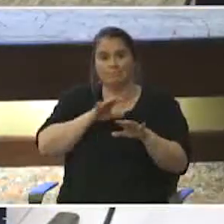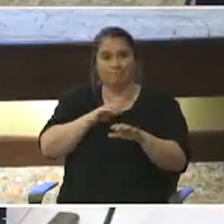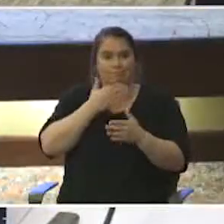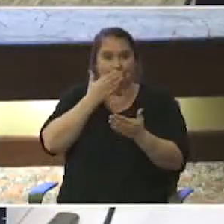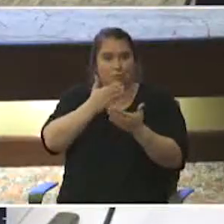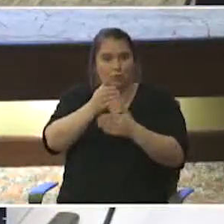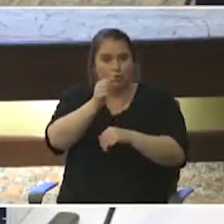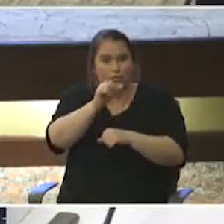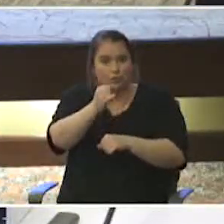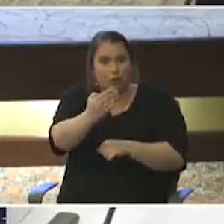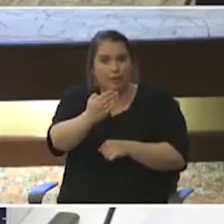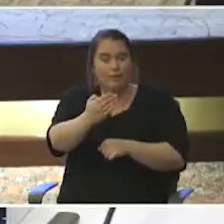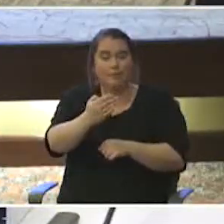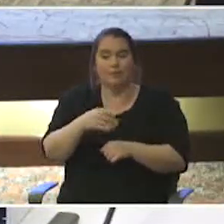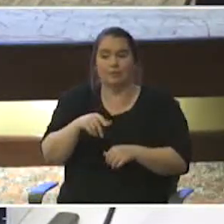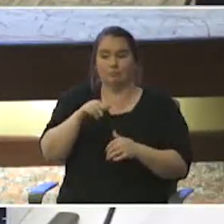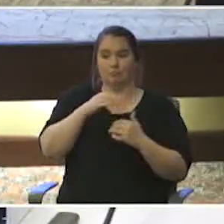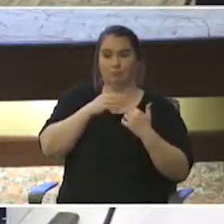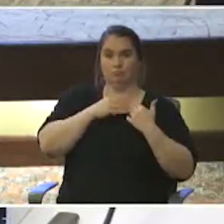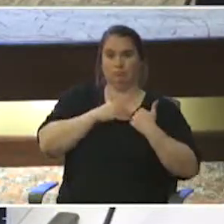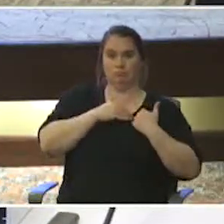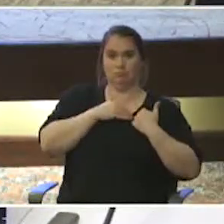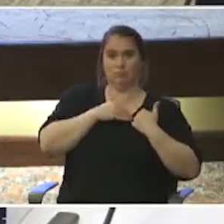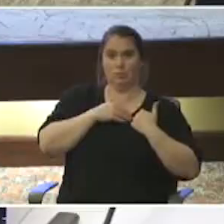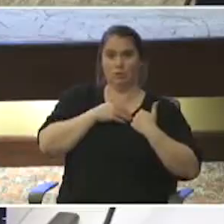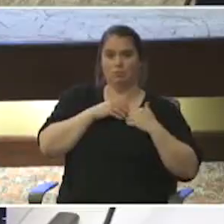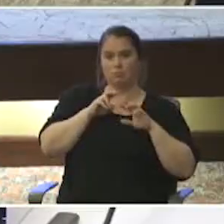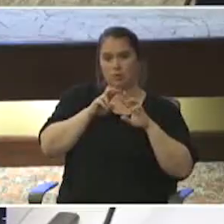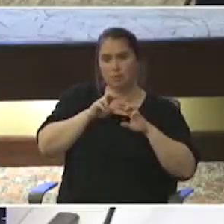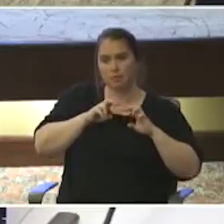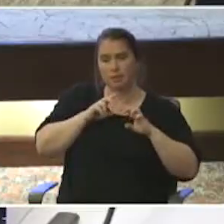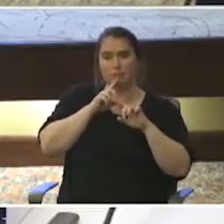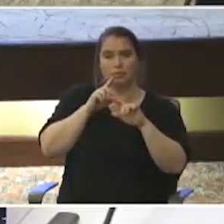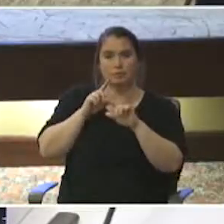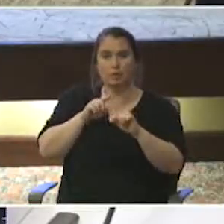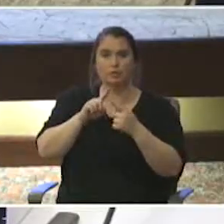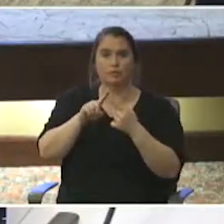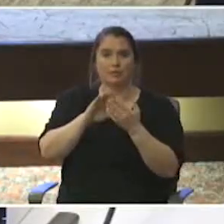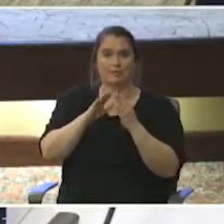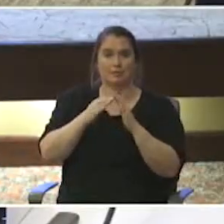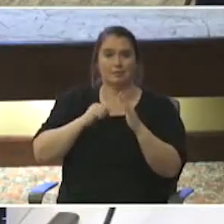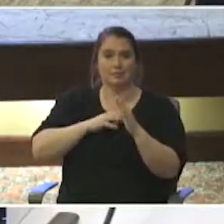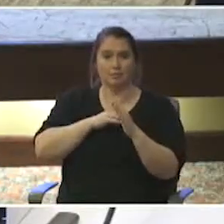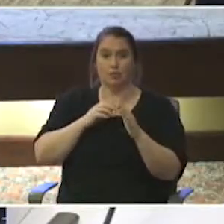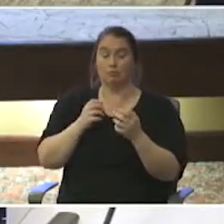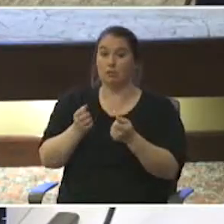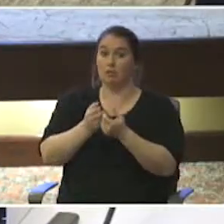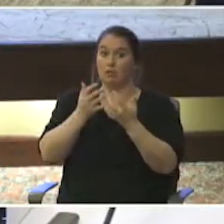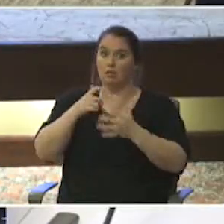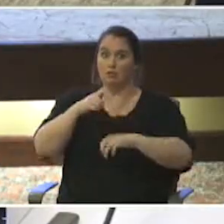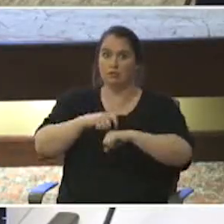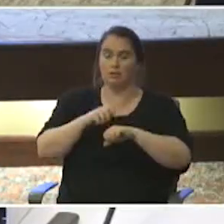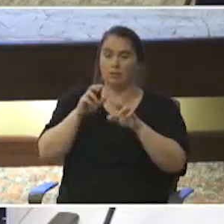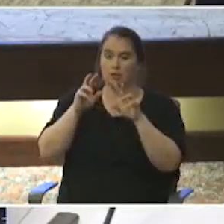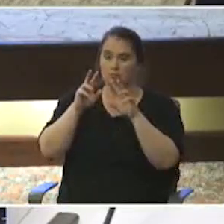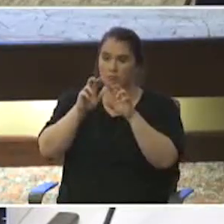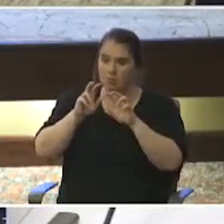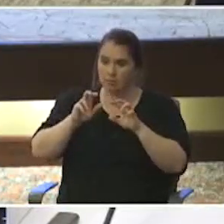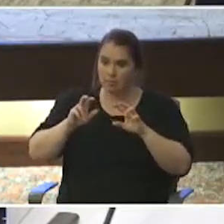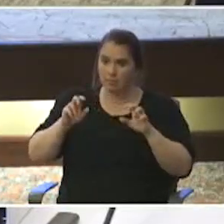and responsive to city staff, and we appreciate all their work on this. They spent a lot of time going through the codes and